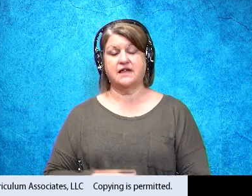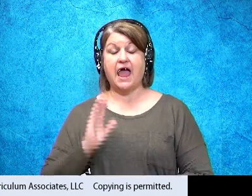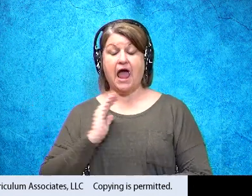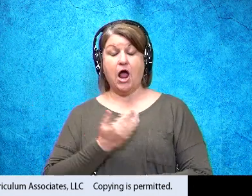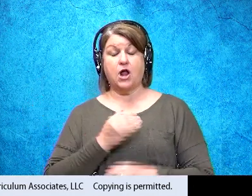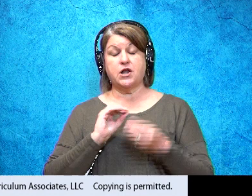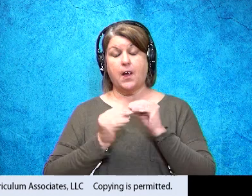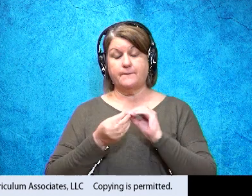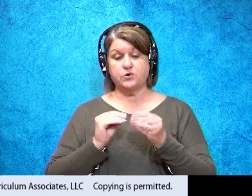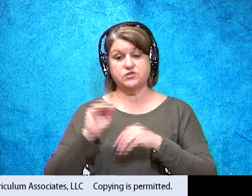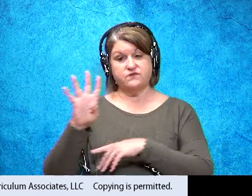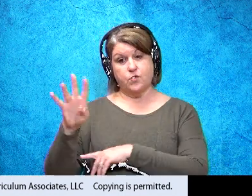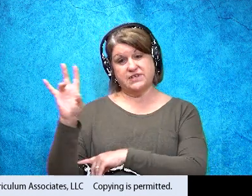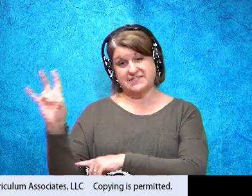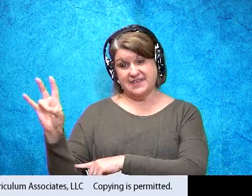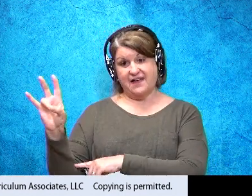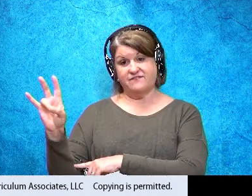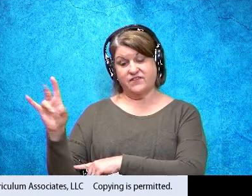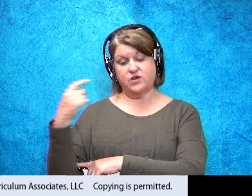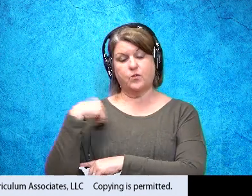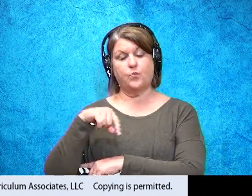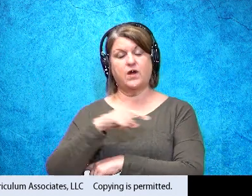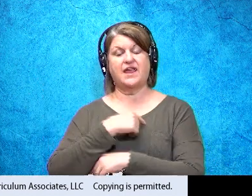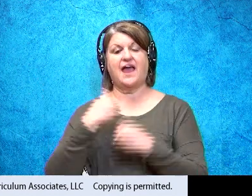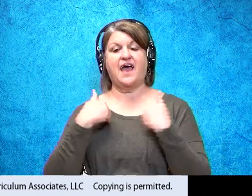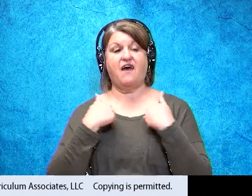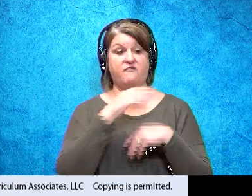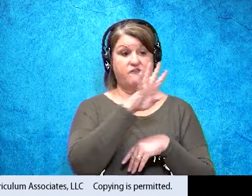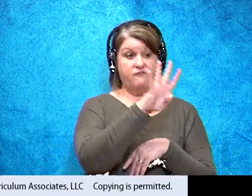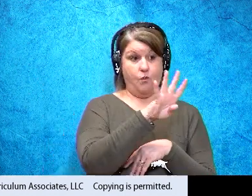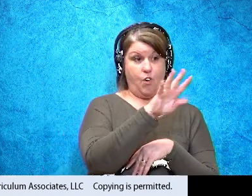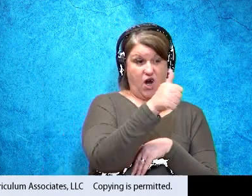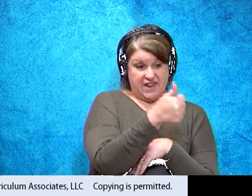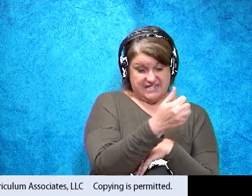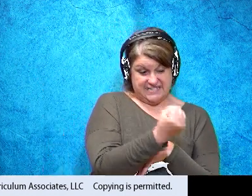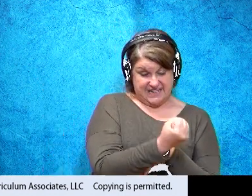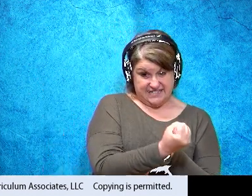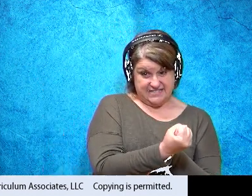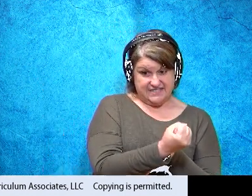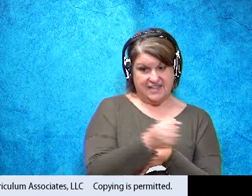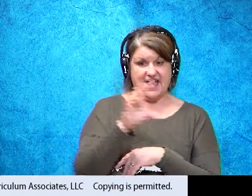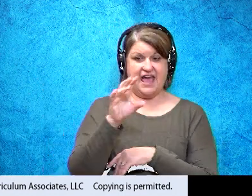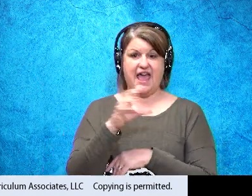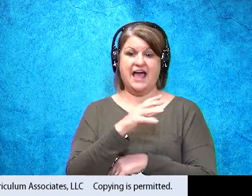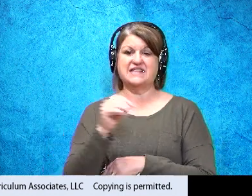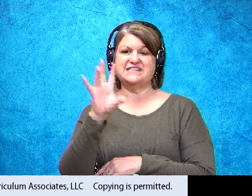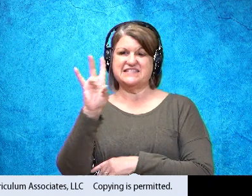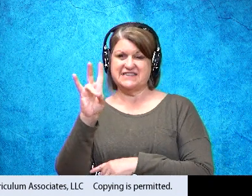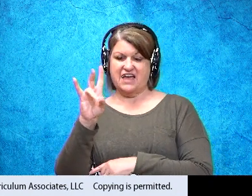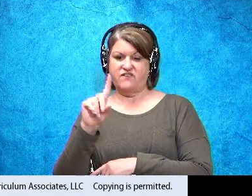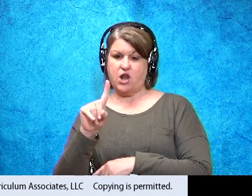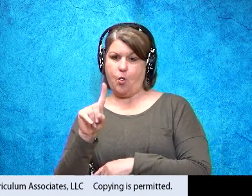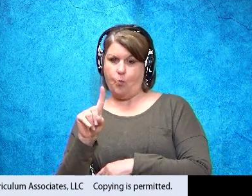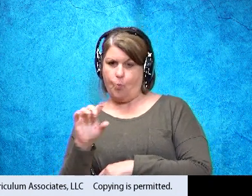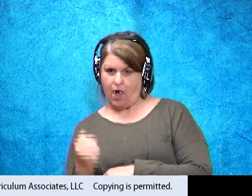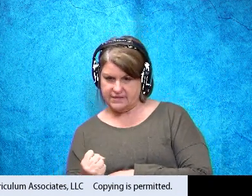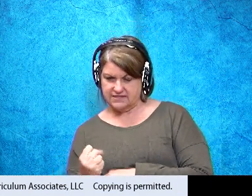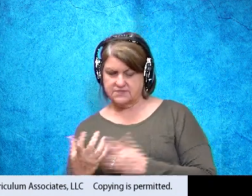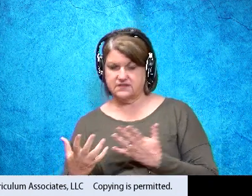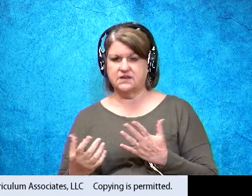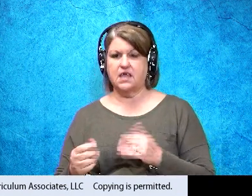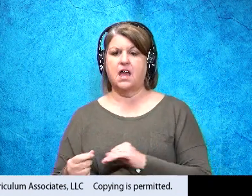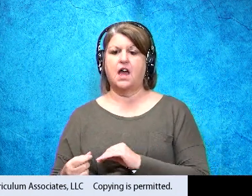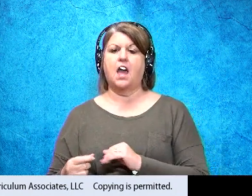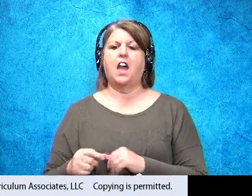was 47. We have 4 tens and 7 ones. Another way to